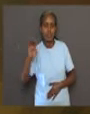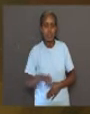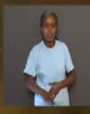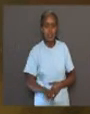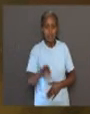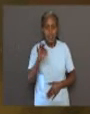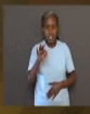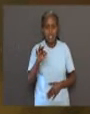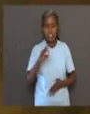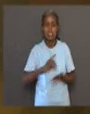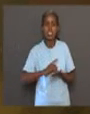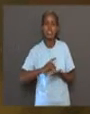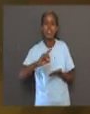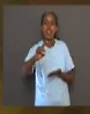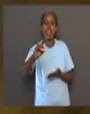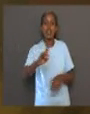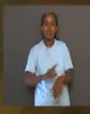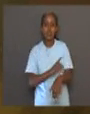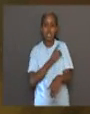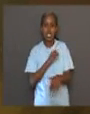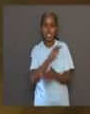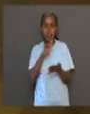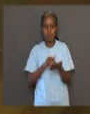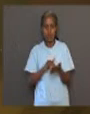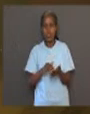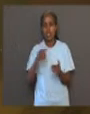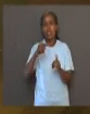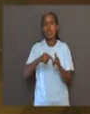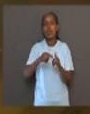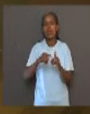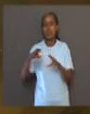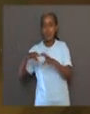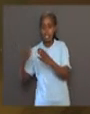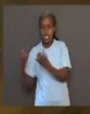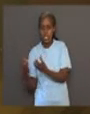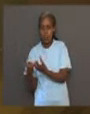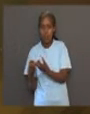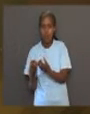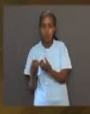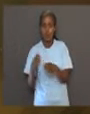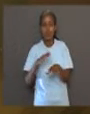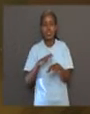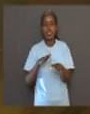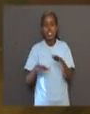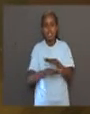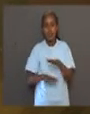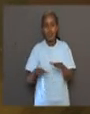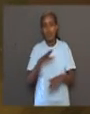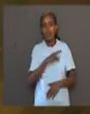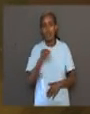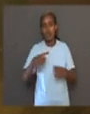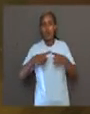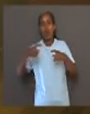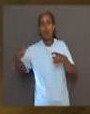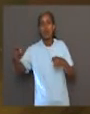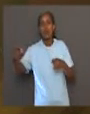the diagonal distance between a corner of the room on the floor and the opposite